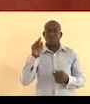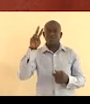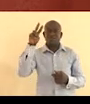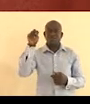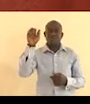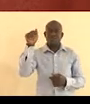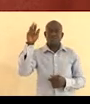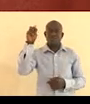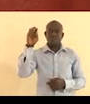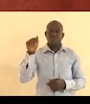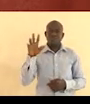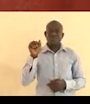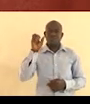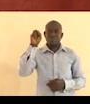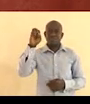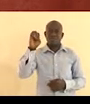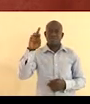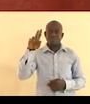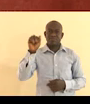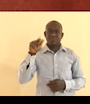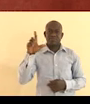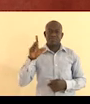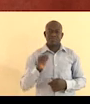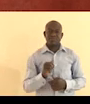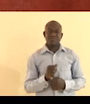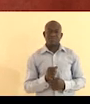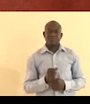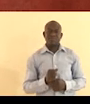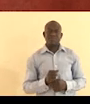only Naaman the Syrian."